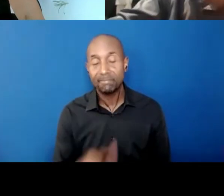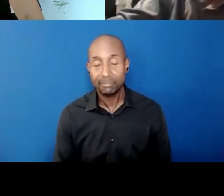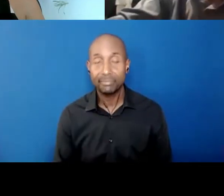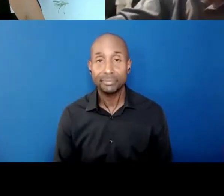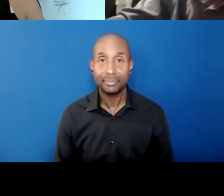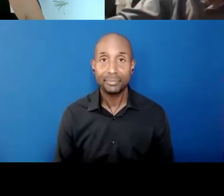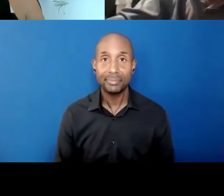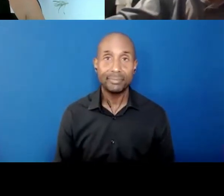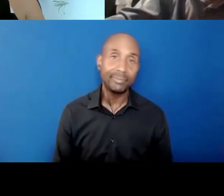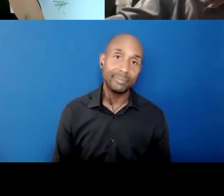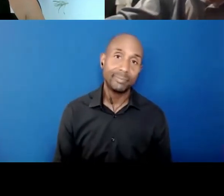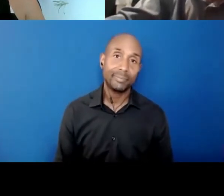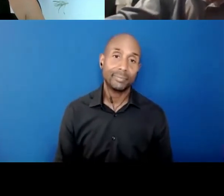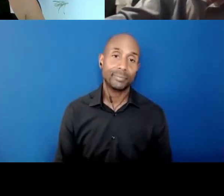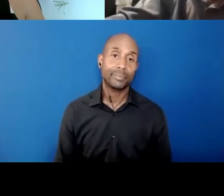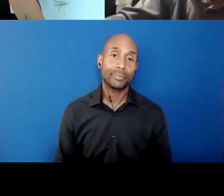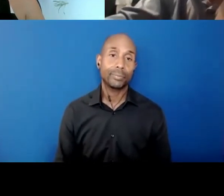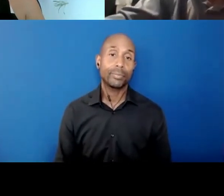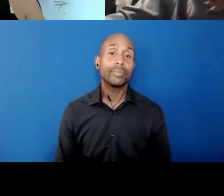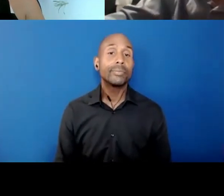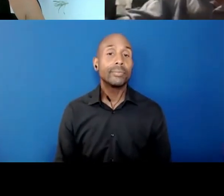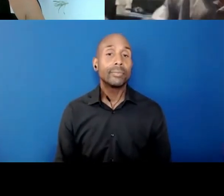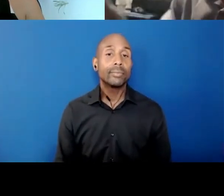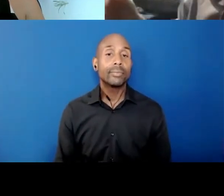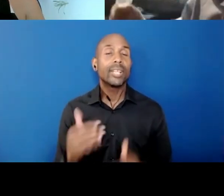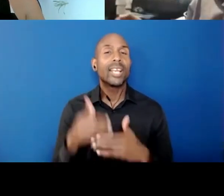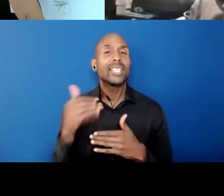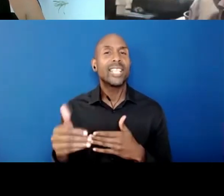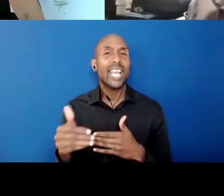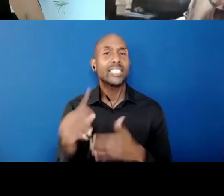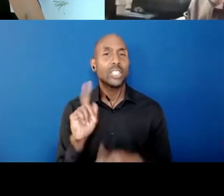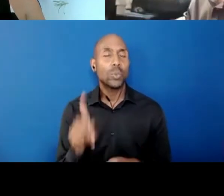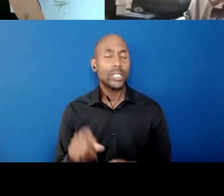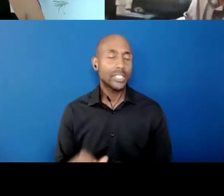We talk about broad reach, and the Clearinghouse